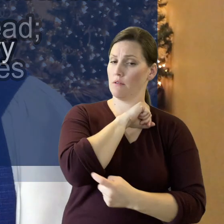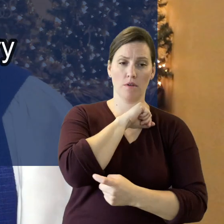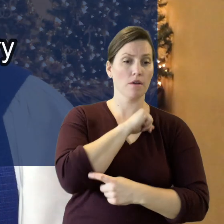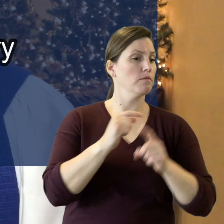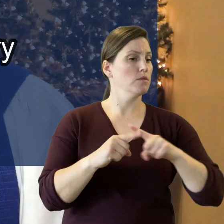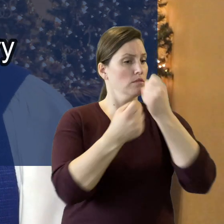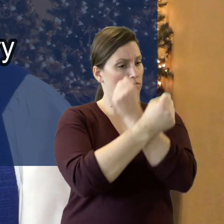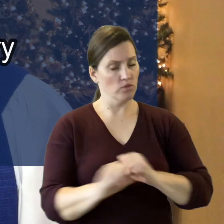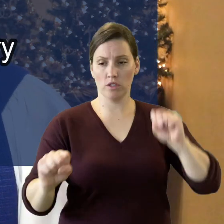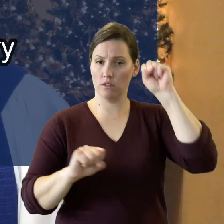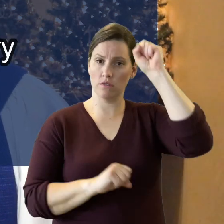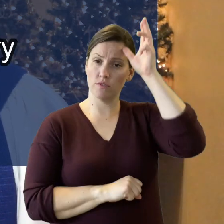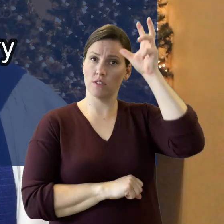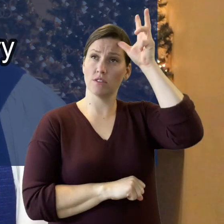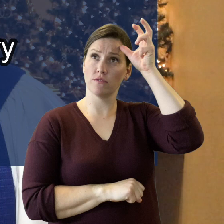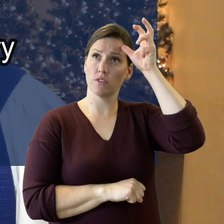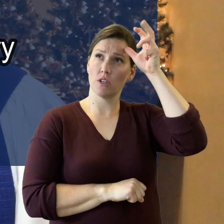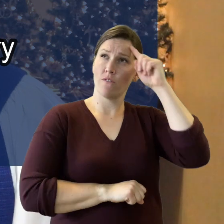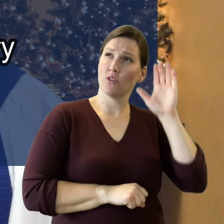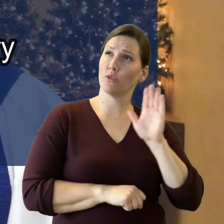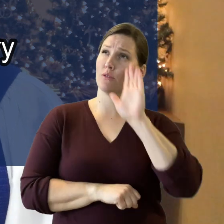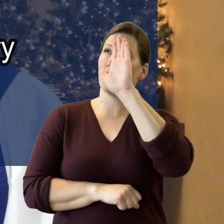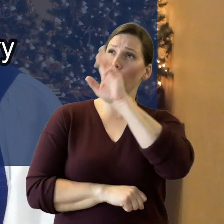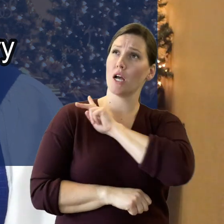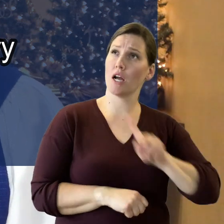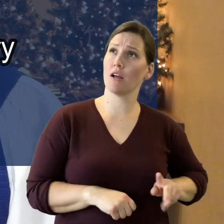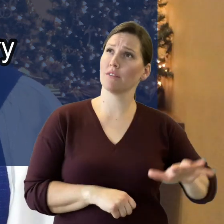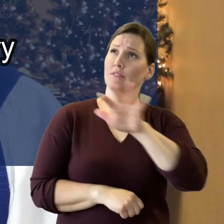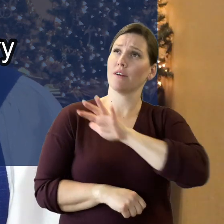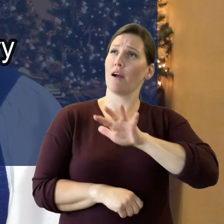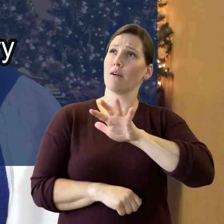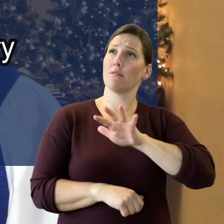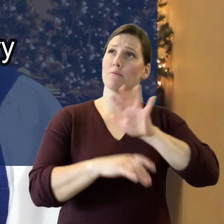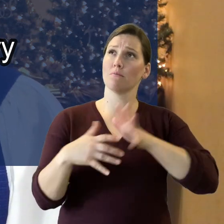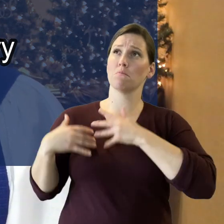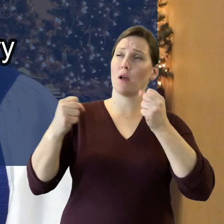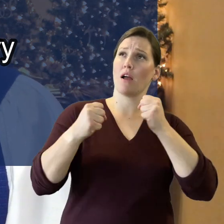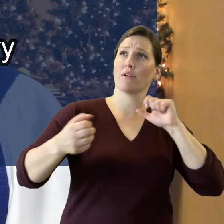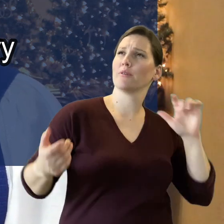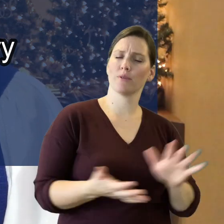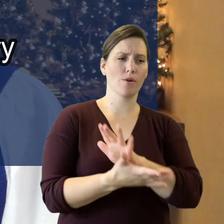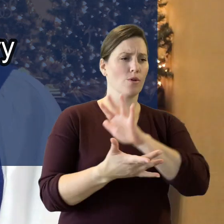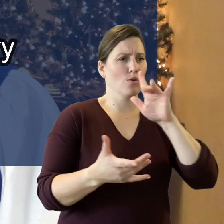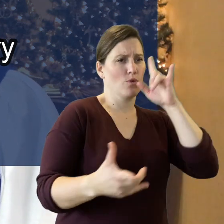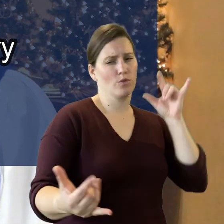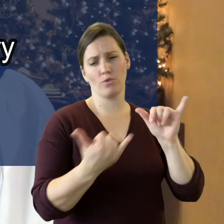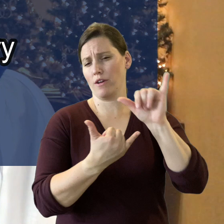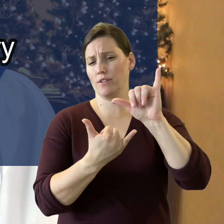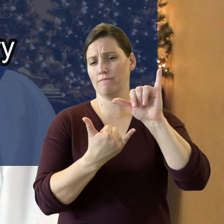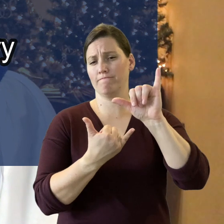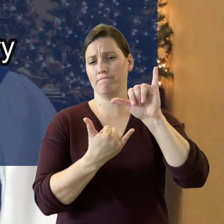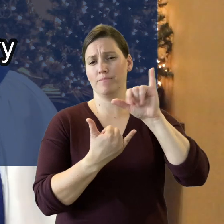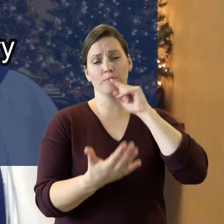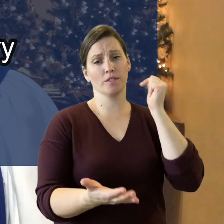us. And lead us not into temptation, but deliver us from evil. For thine is the kingdom, and